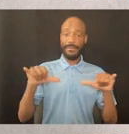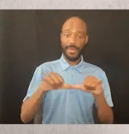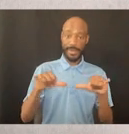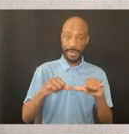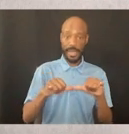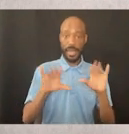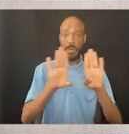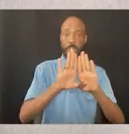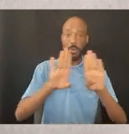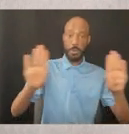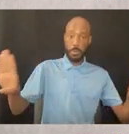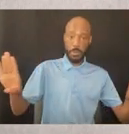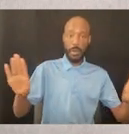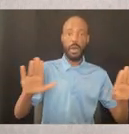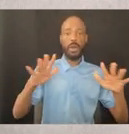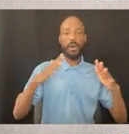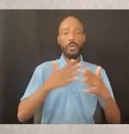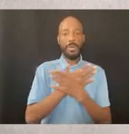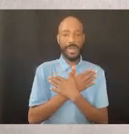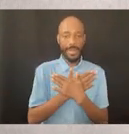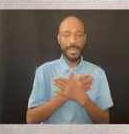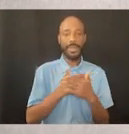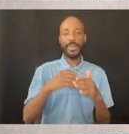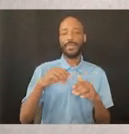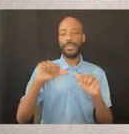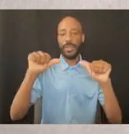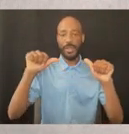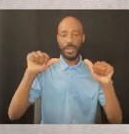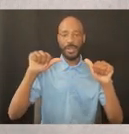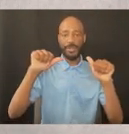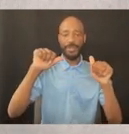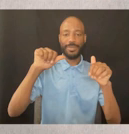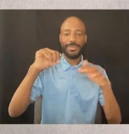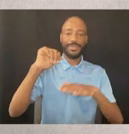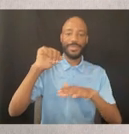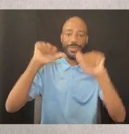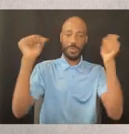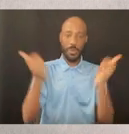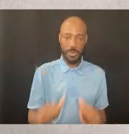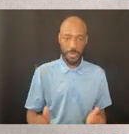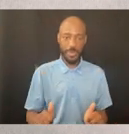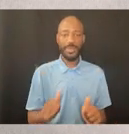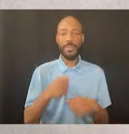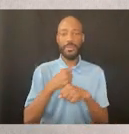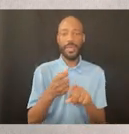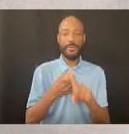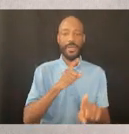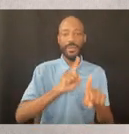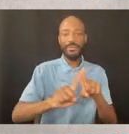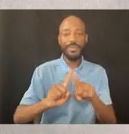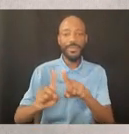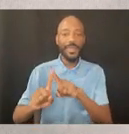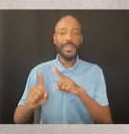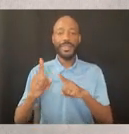sculpture created from various shades of blue and gray plastic found objects, such as a foot spa, an